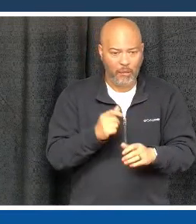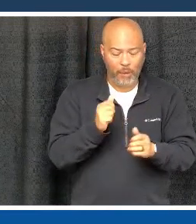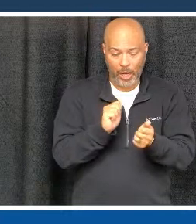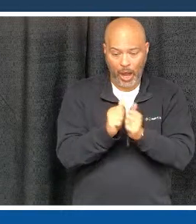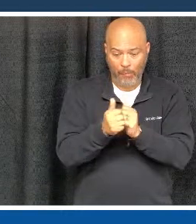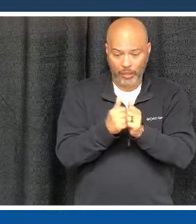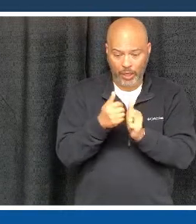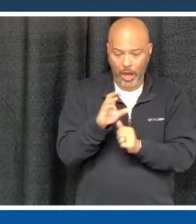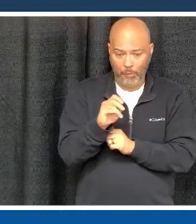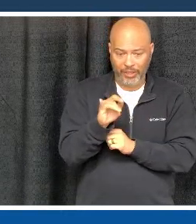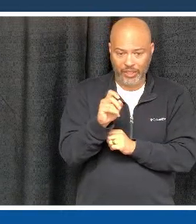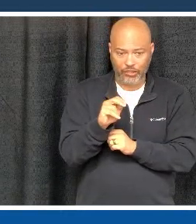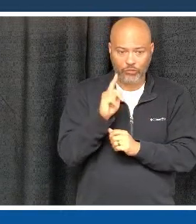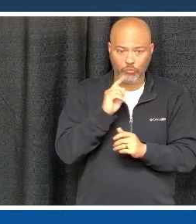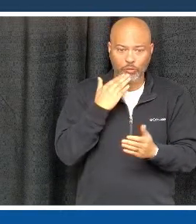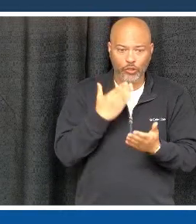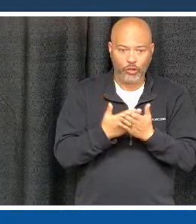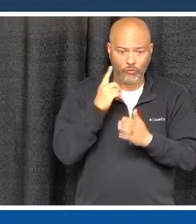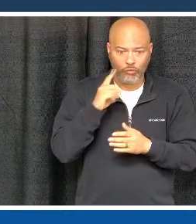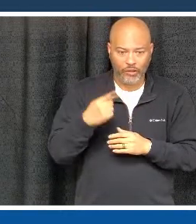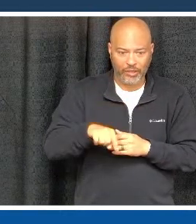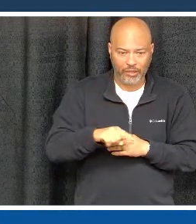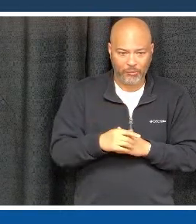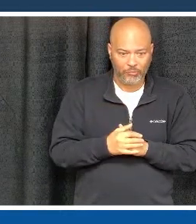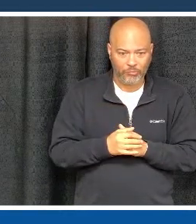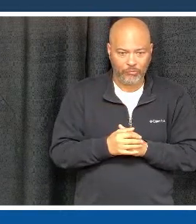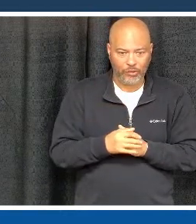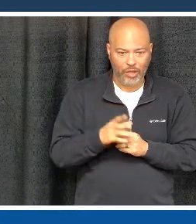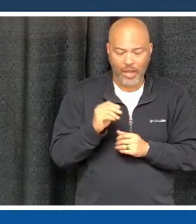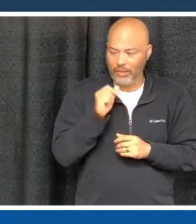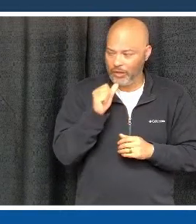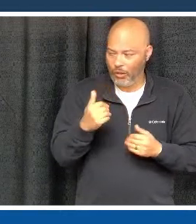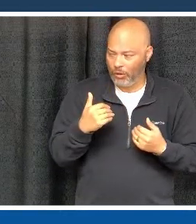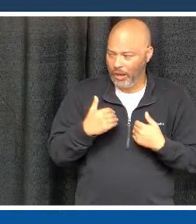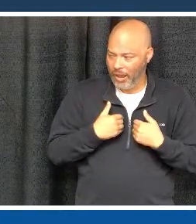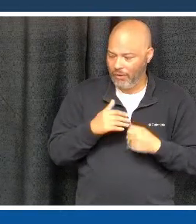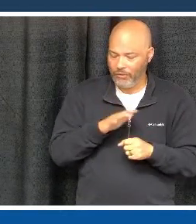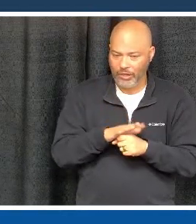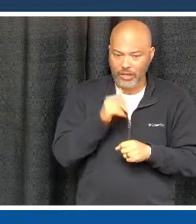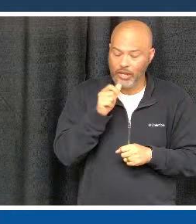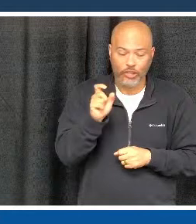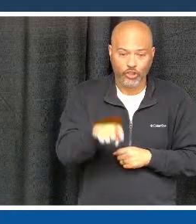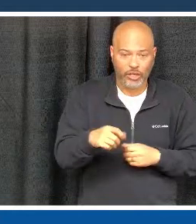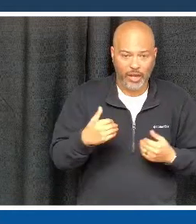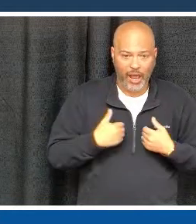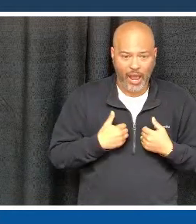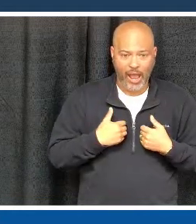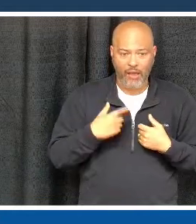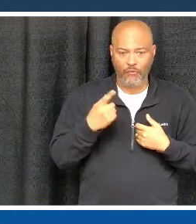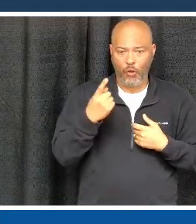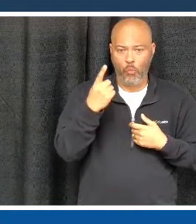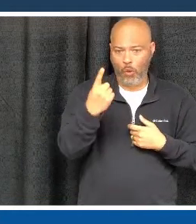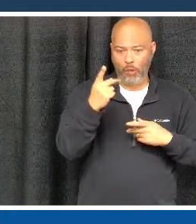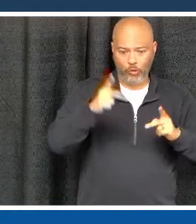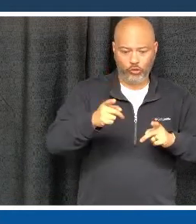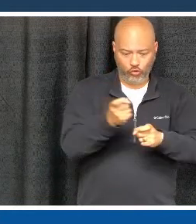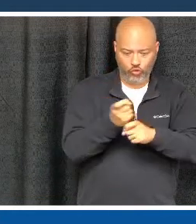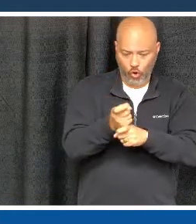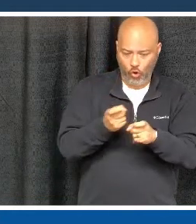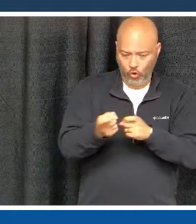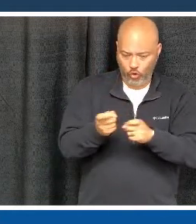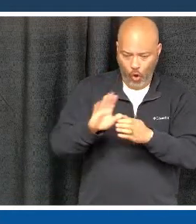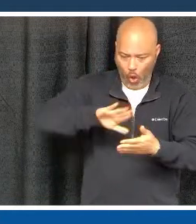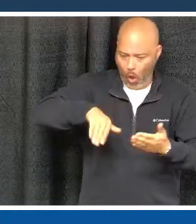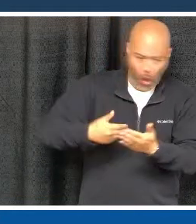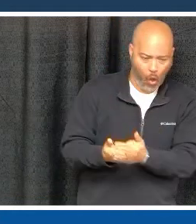competition will be good for them. And they don't have to have and should not have a monopoly in those